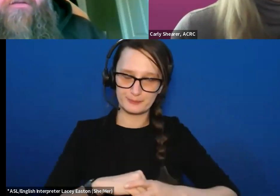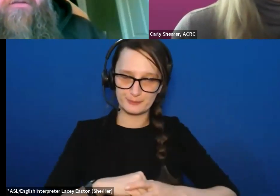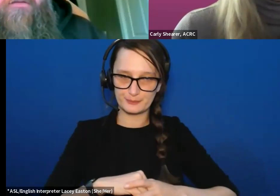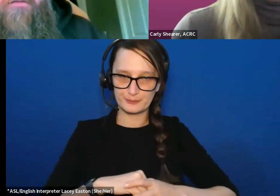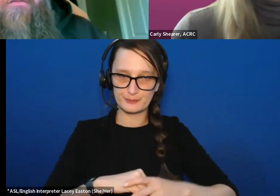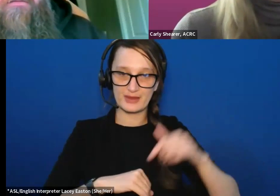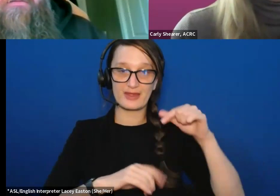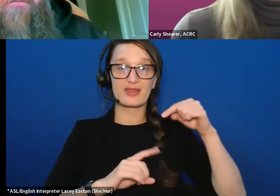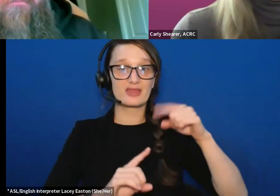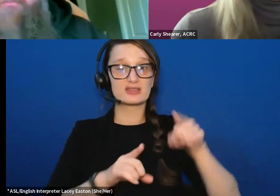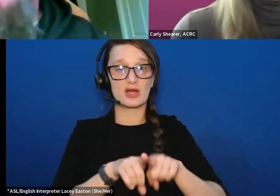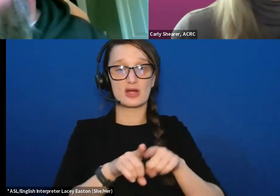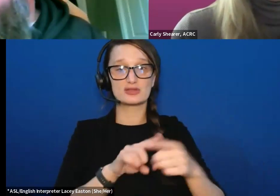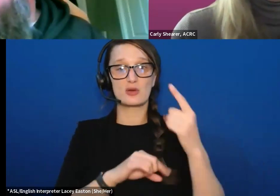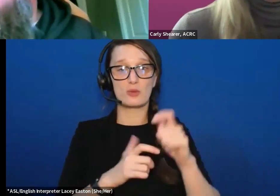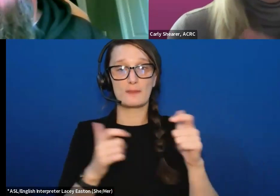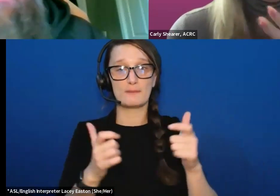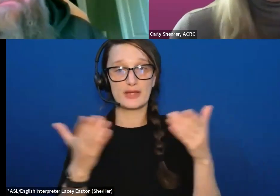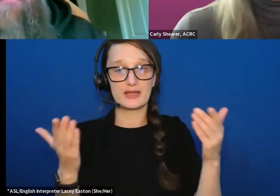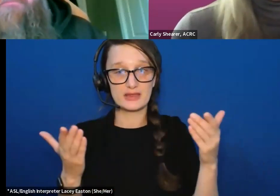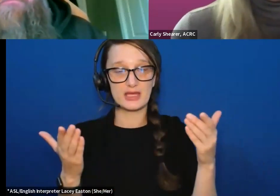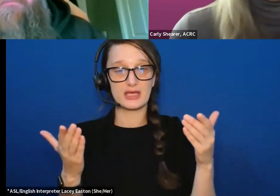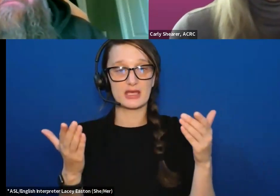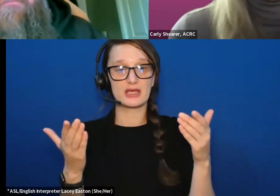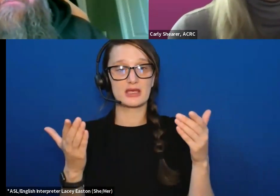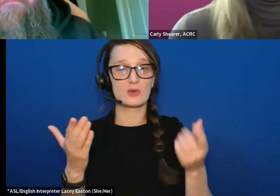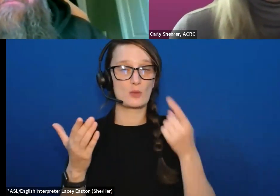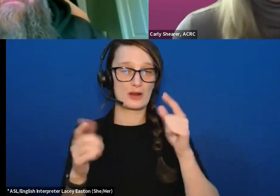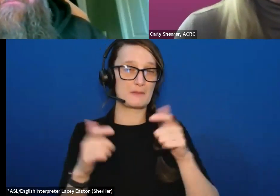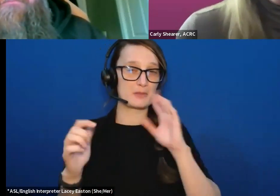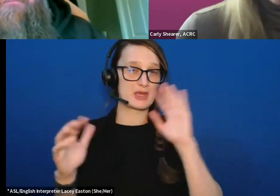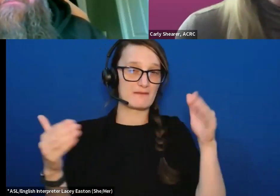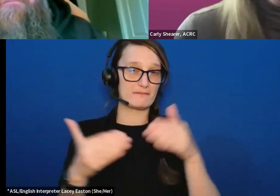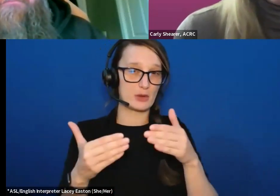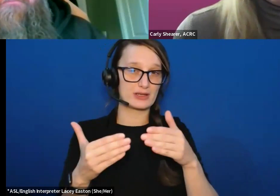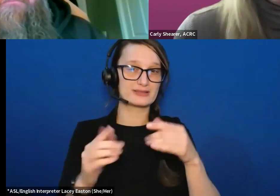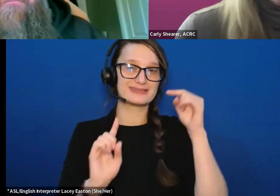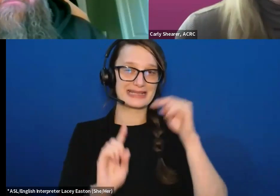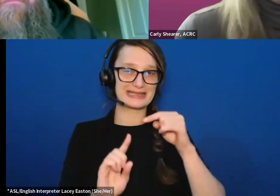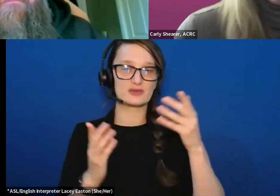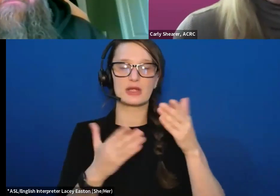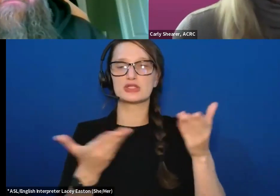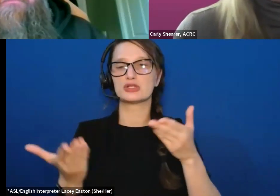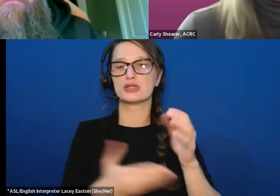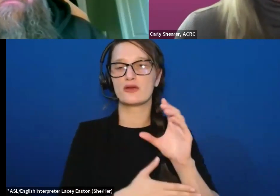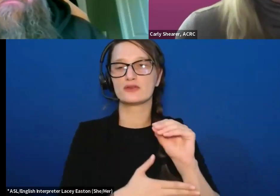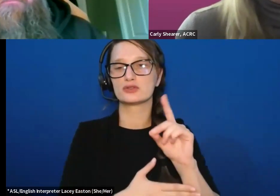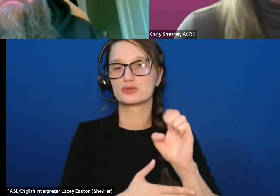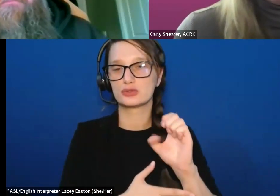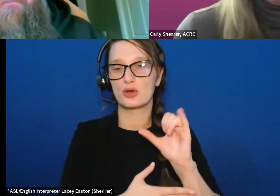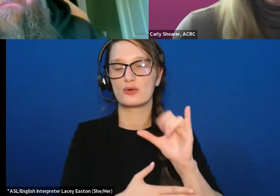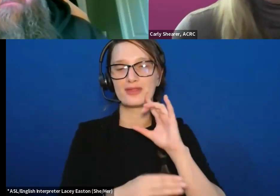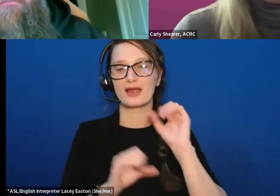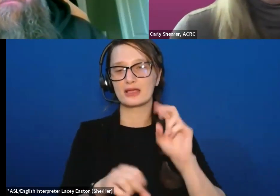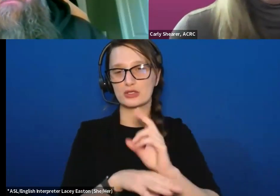big things that this was one of the big focuses of this is that this was the service code that could be utilized for customized